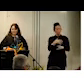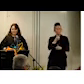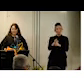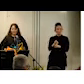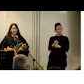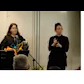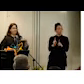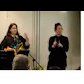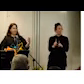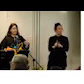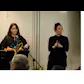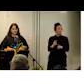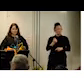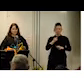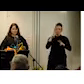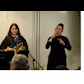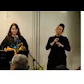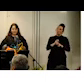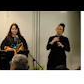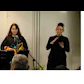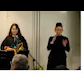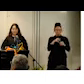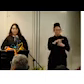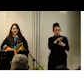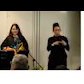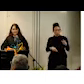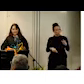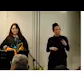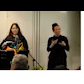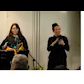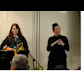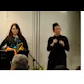my research, I'm focusing on how these two conditions influence each other